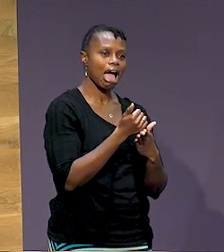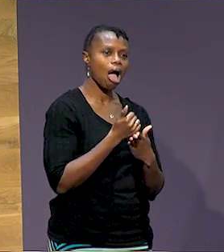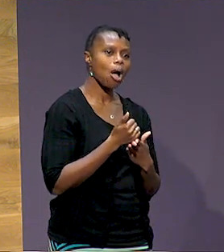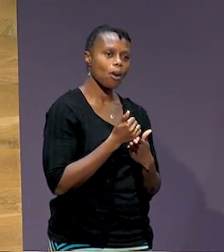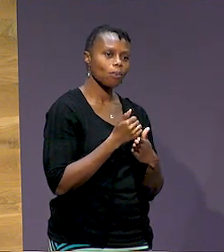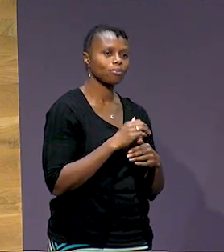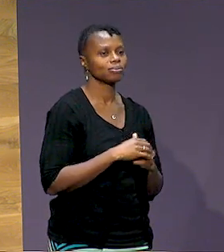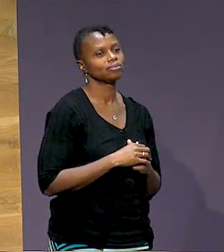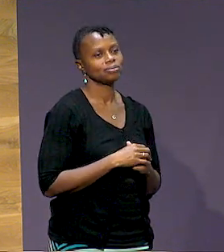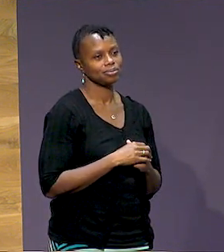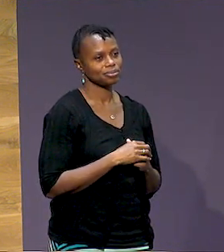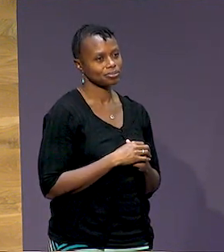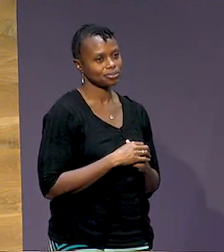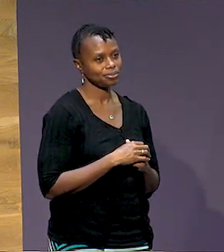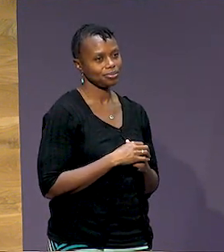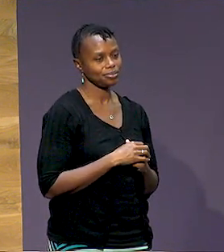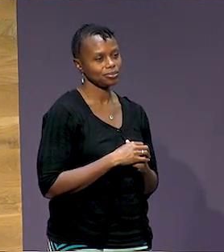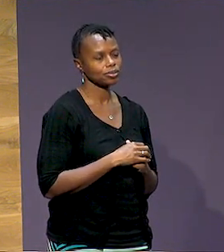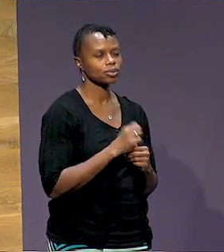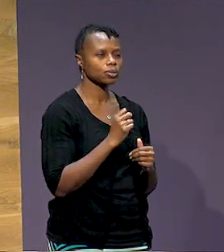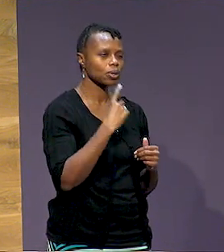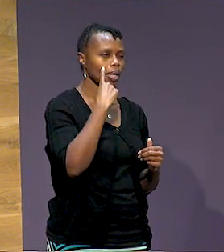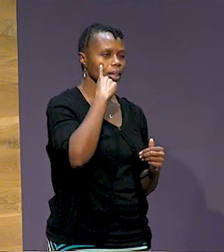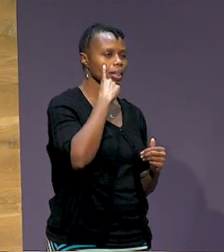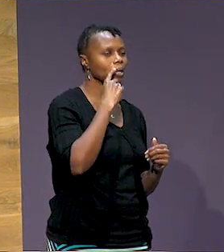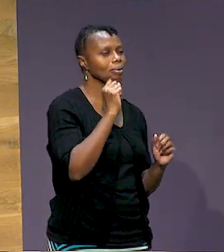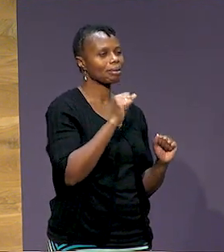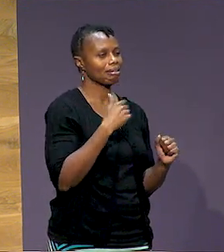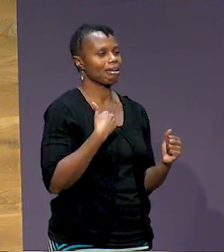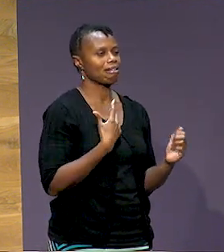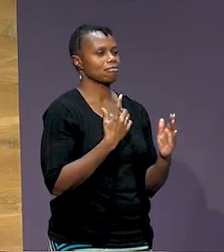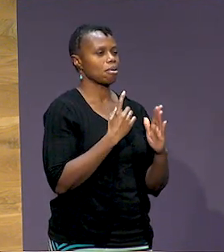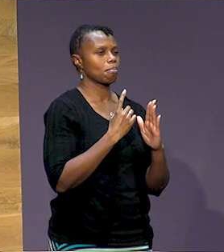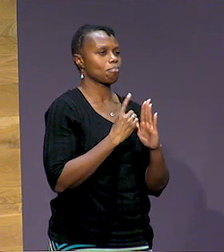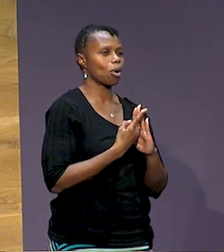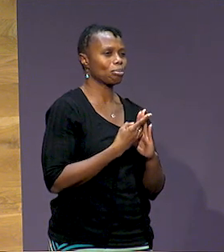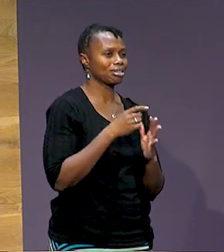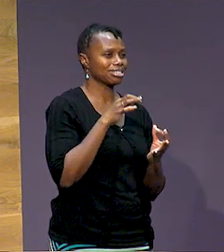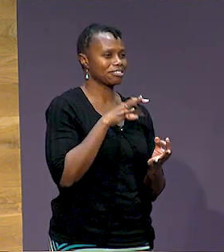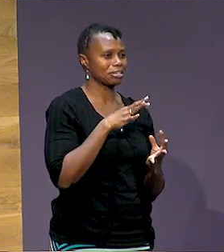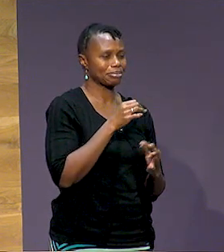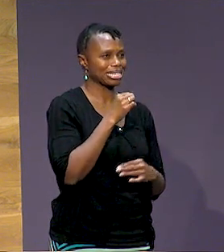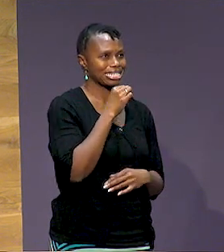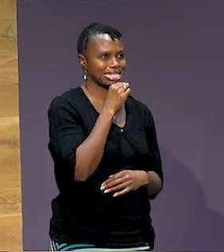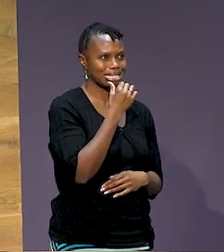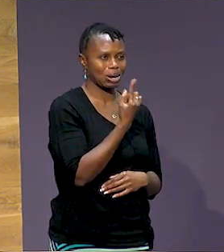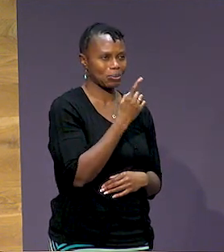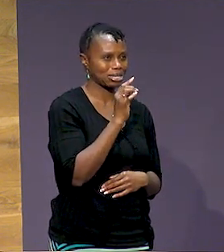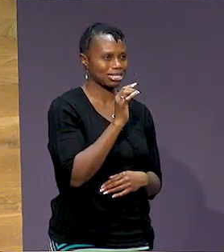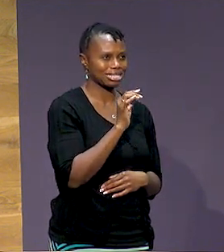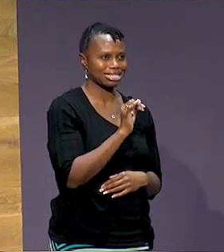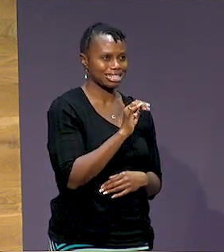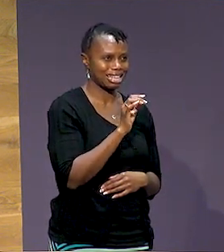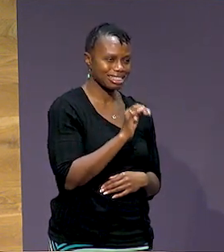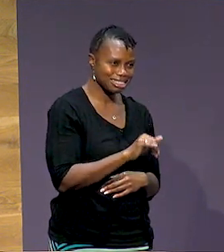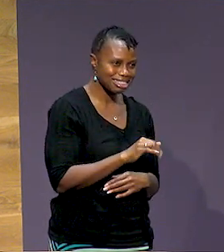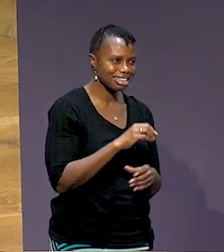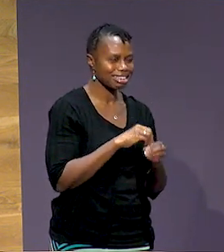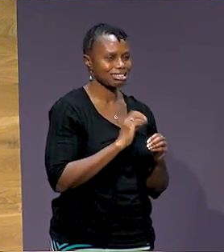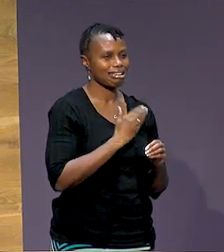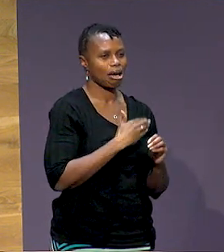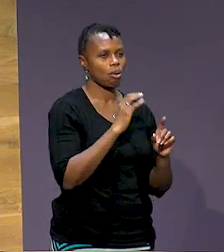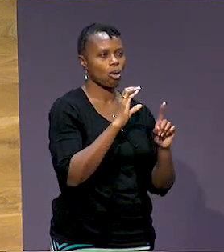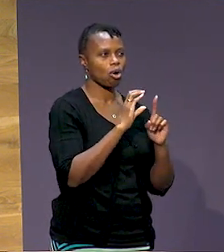that also there could be moments where the feedback is not always going to be like that, in our